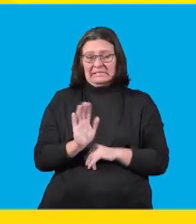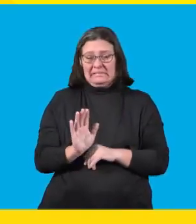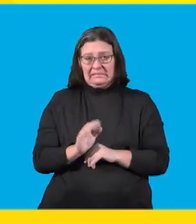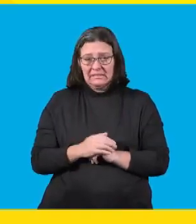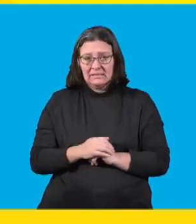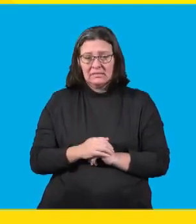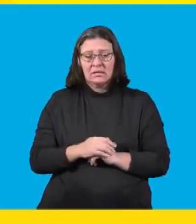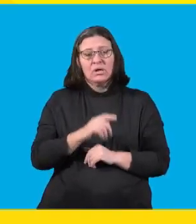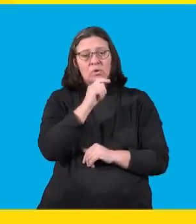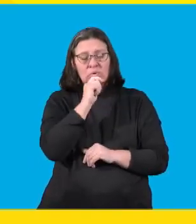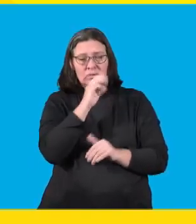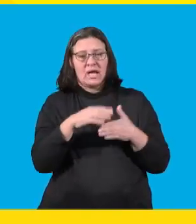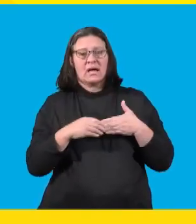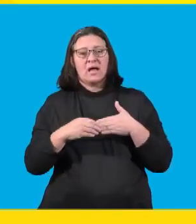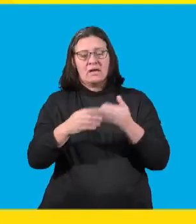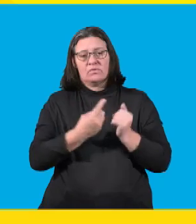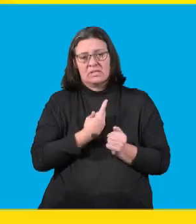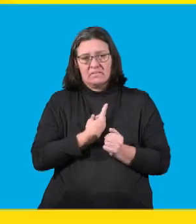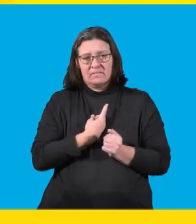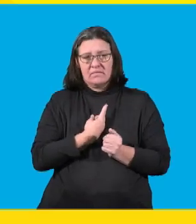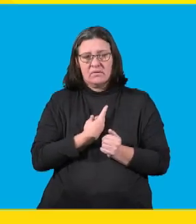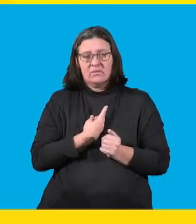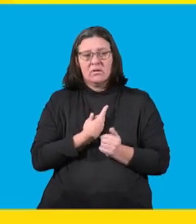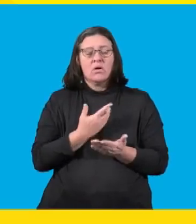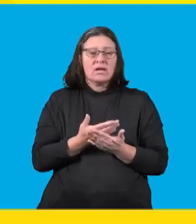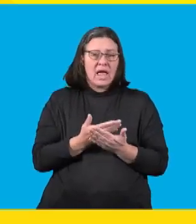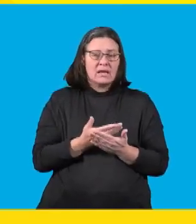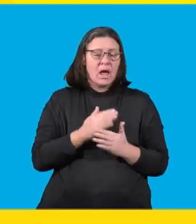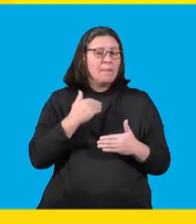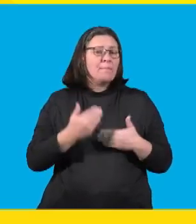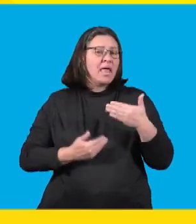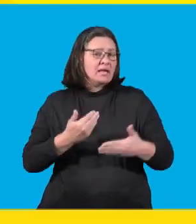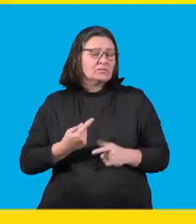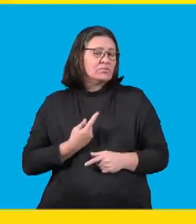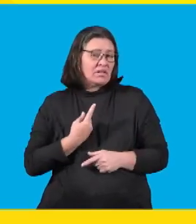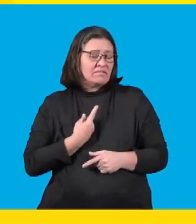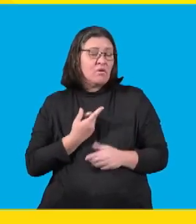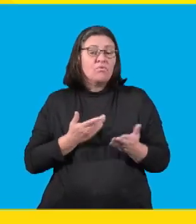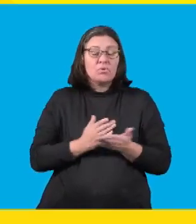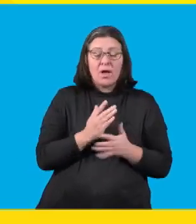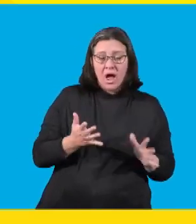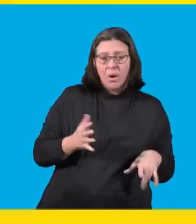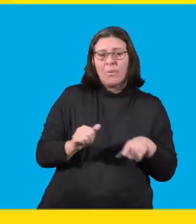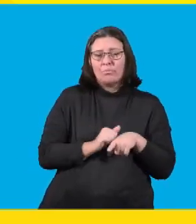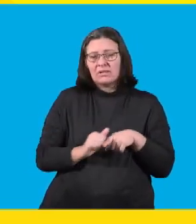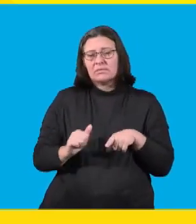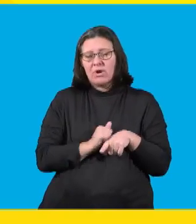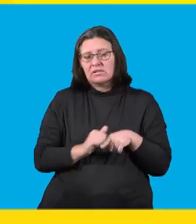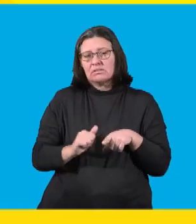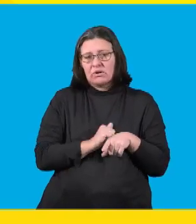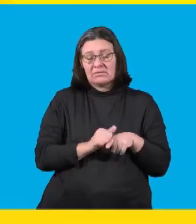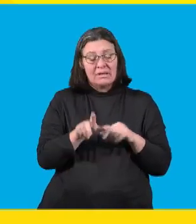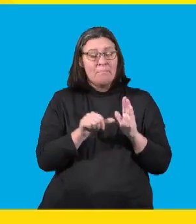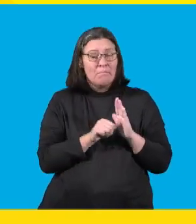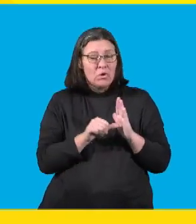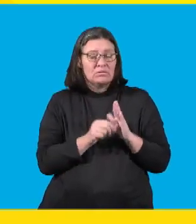it. Use that as a guide for yourself. And you can only really pace yourself by practicing past papers. It's an